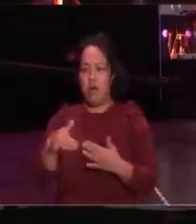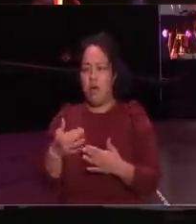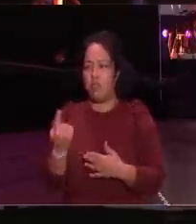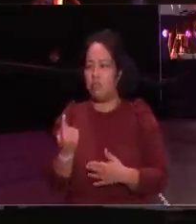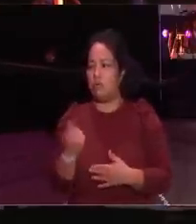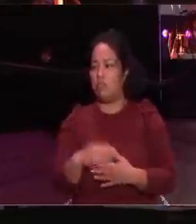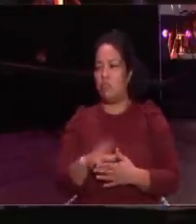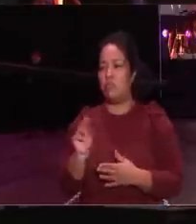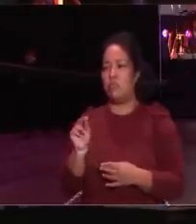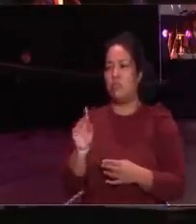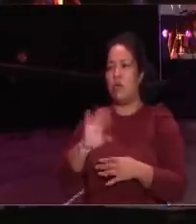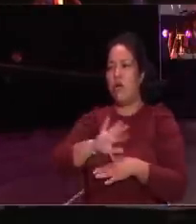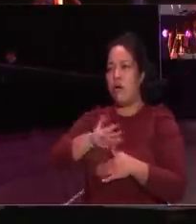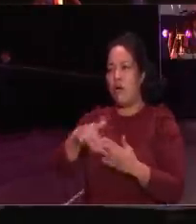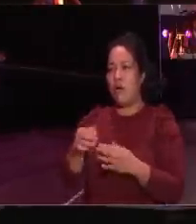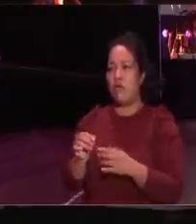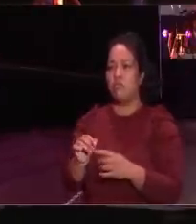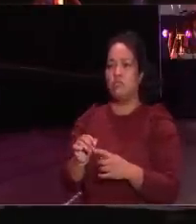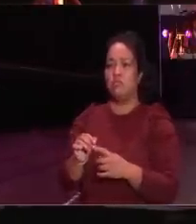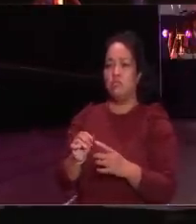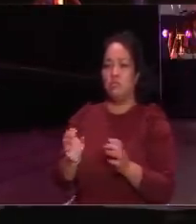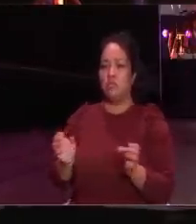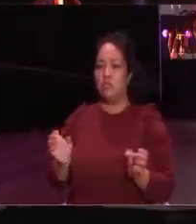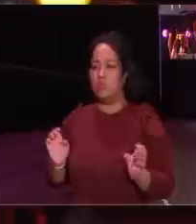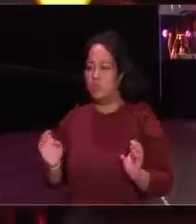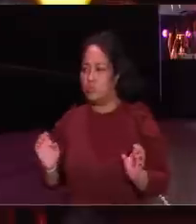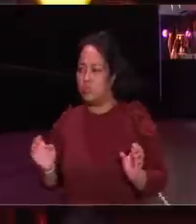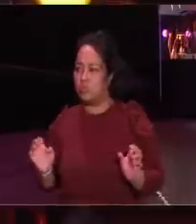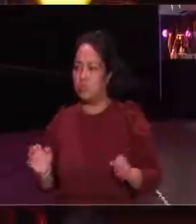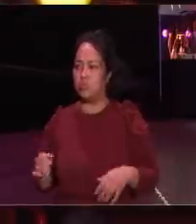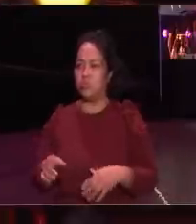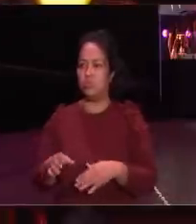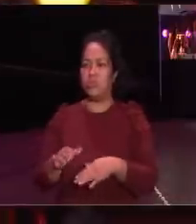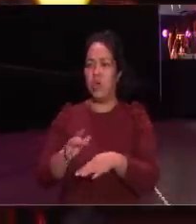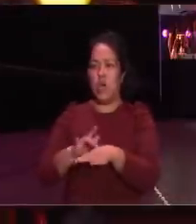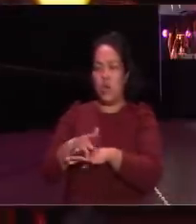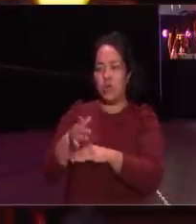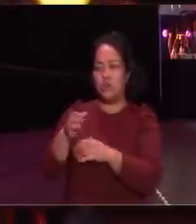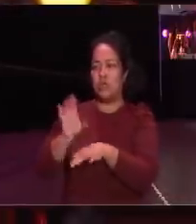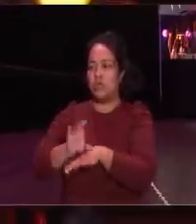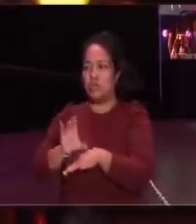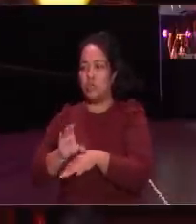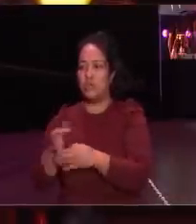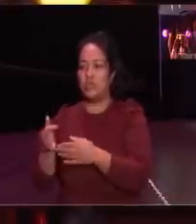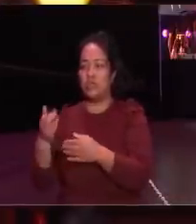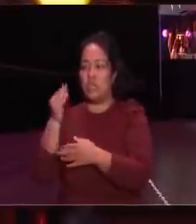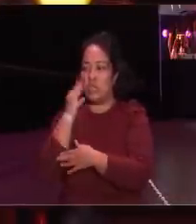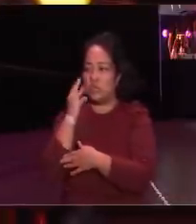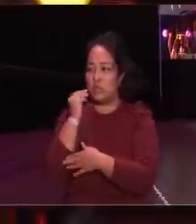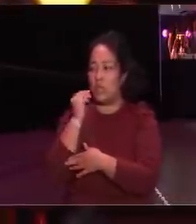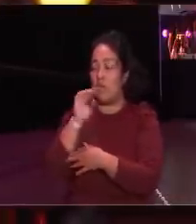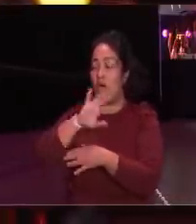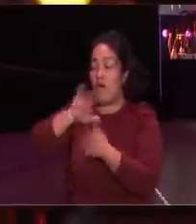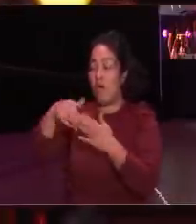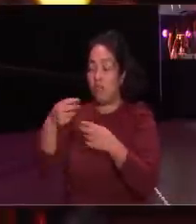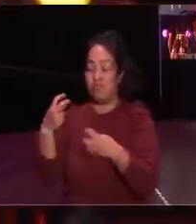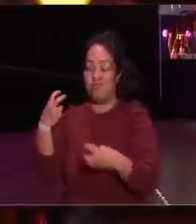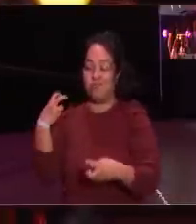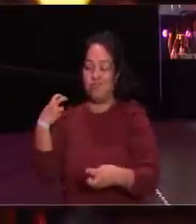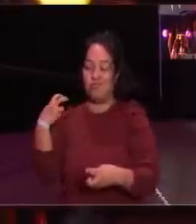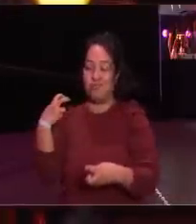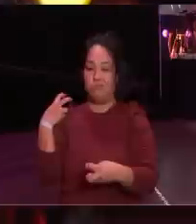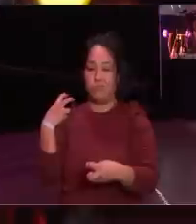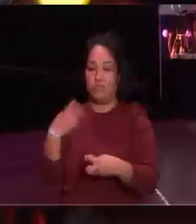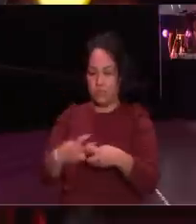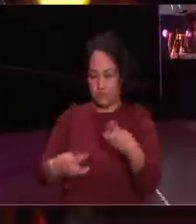ha experimentado la iglesia primitiva. That the primitive church has experienced. Todas fueron muy difíciles. They were all difficult. Muchos